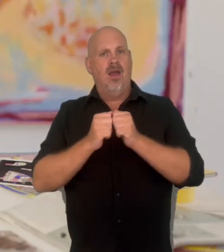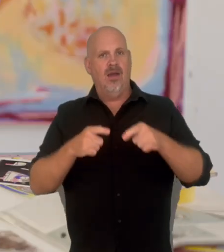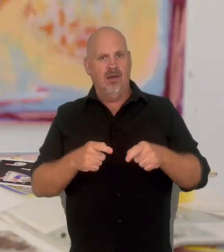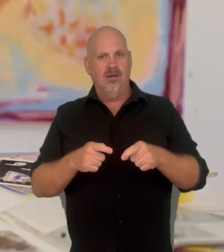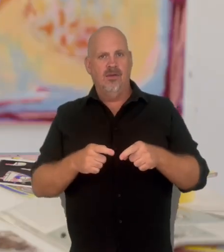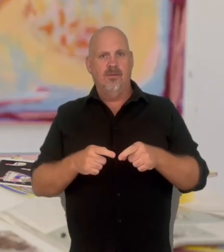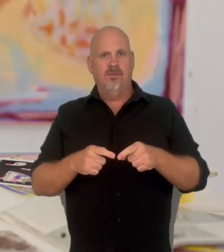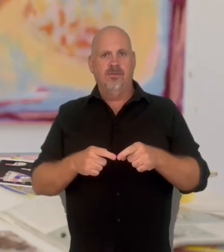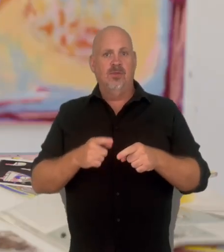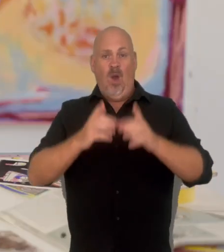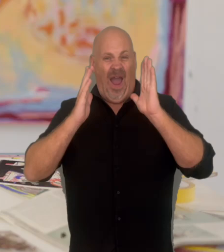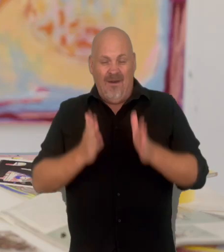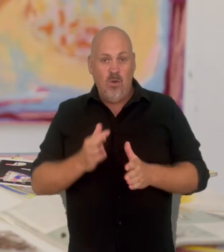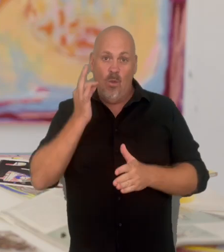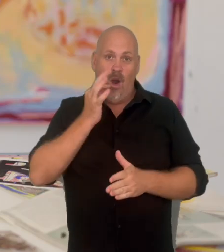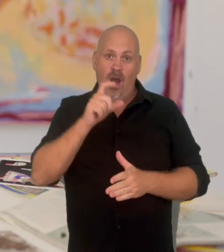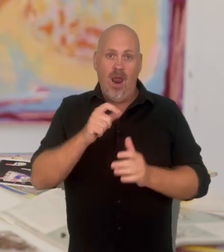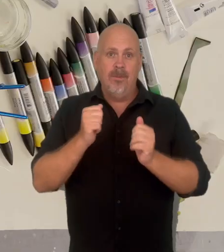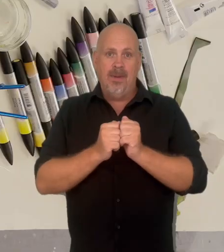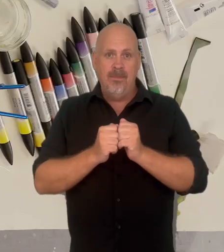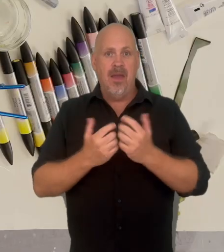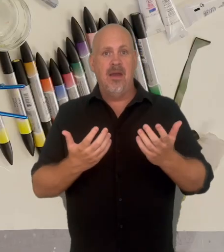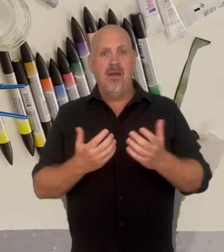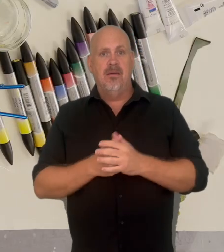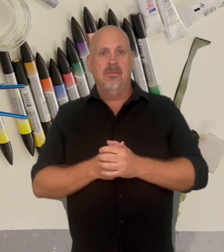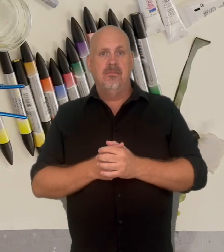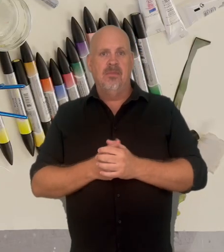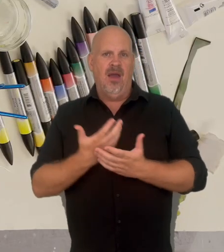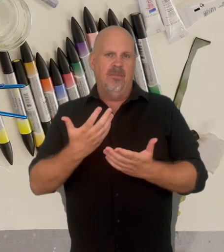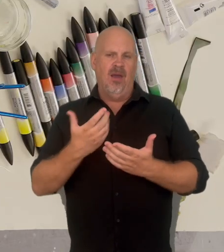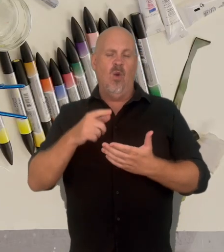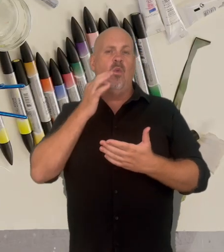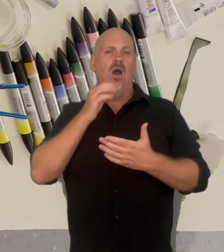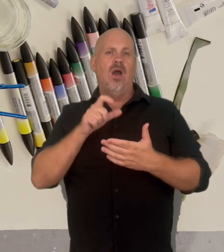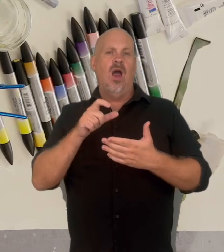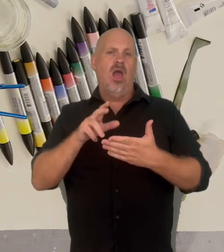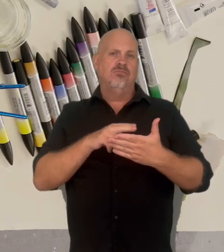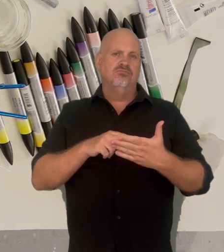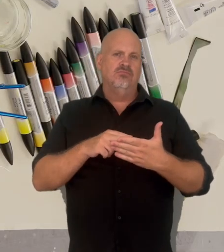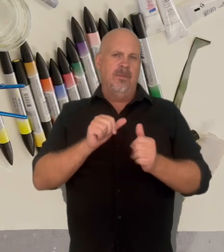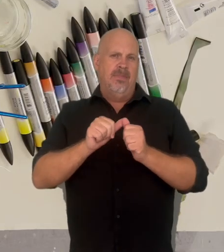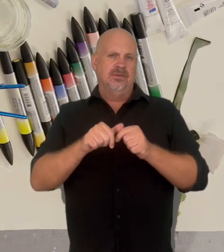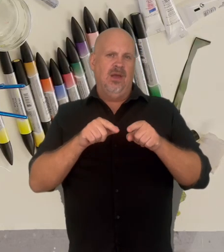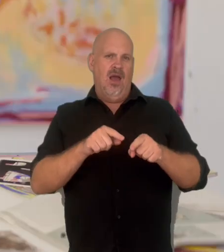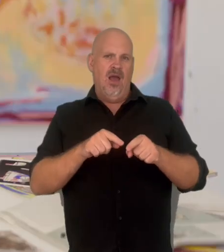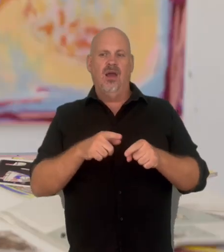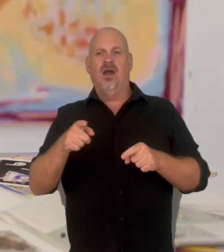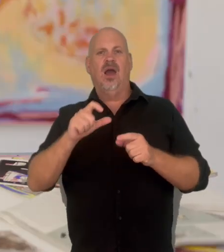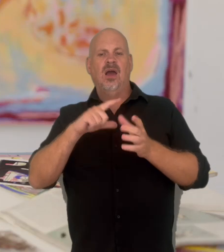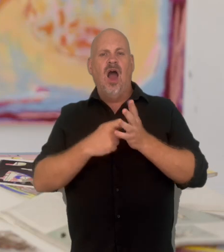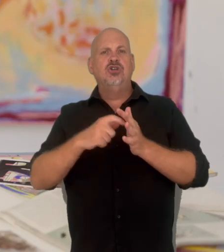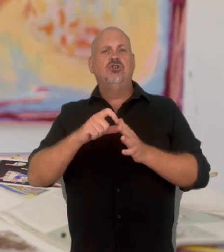to use watercolor paper, but if you are, the watercolors will work better on the paper than with cartridge paper. We're